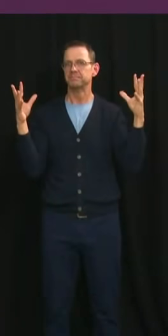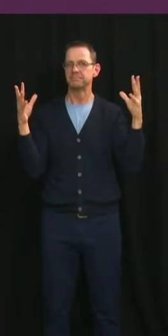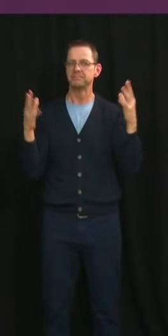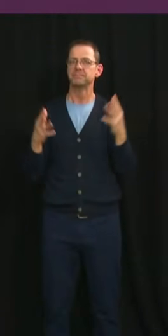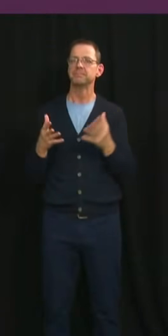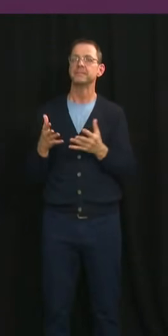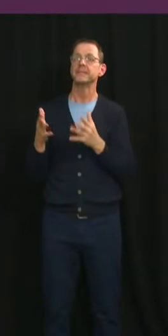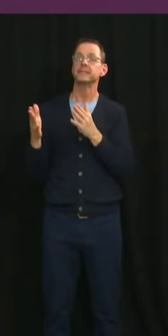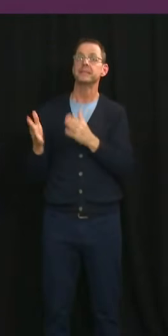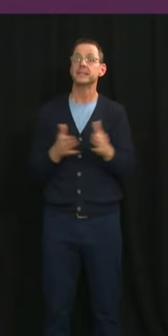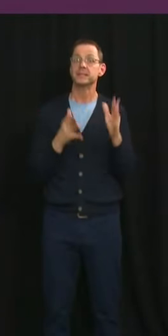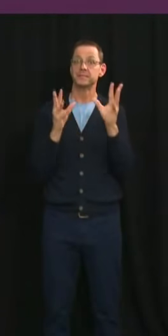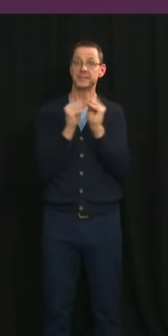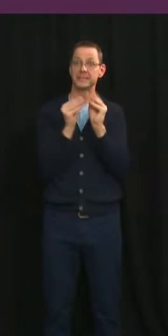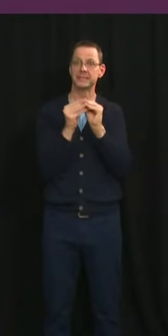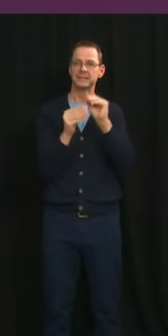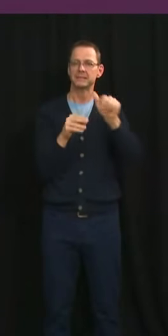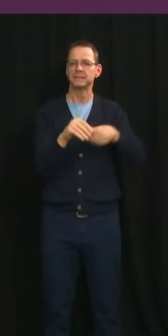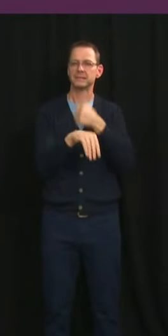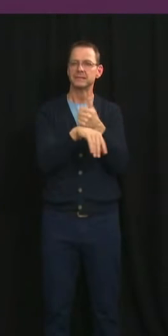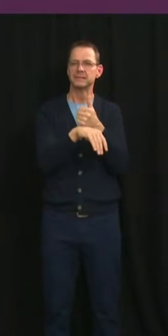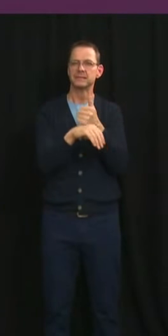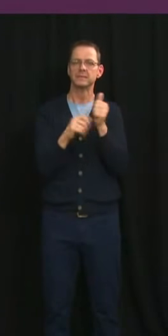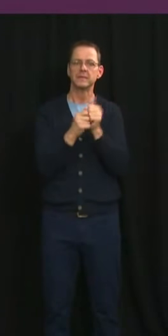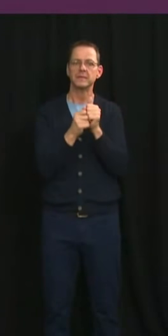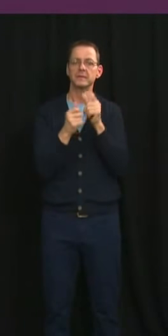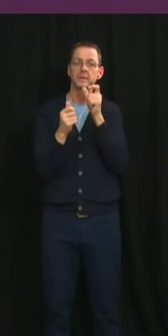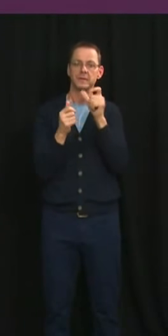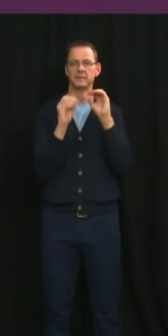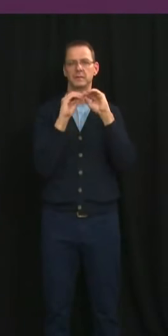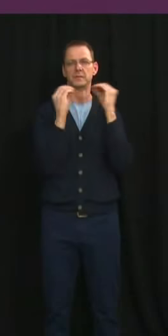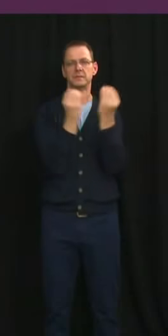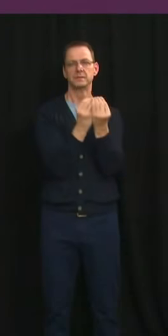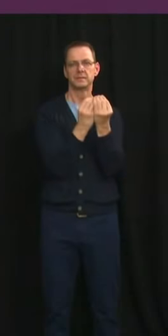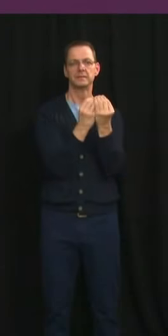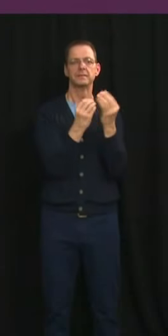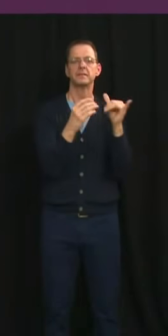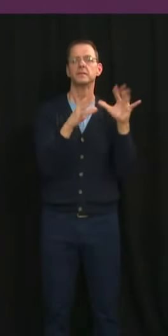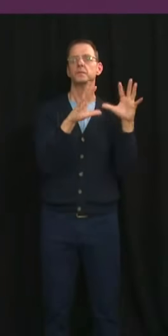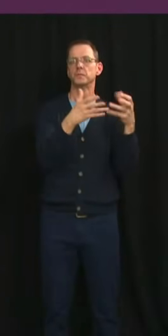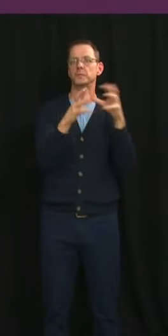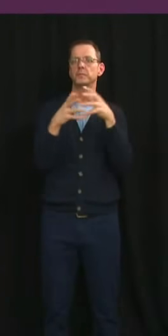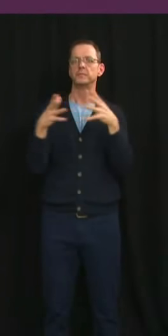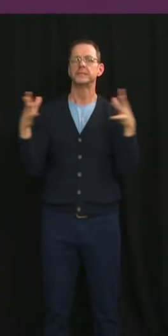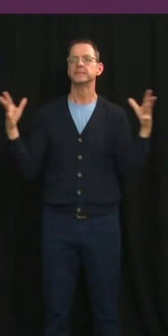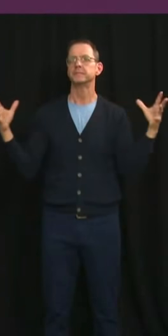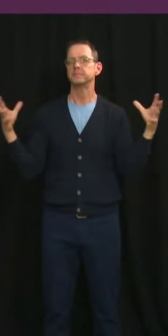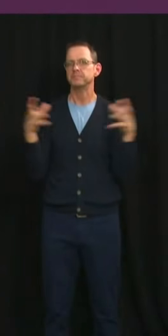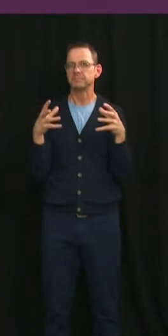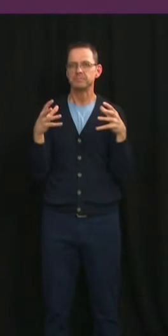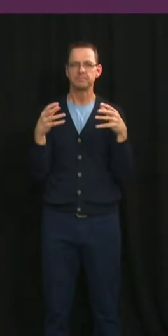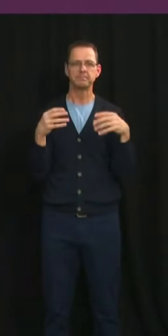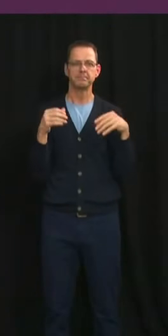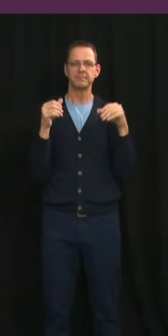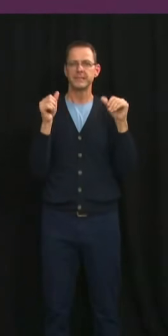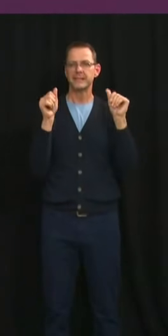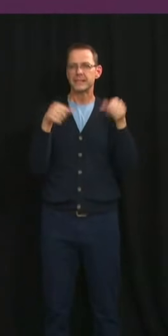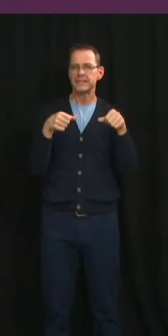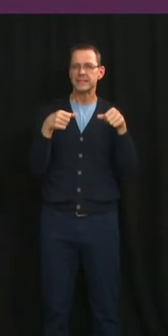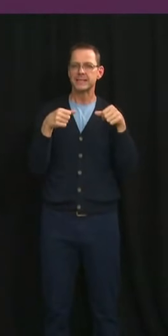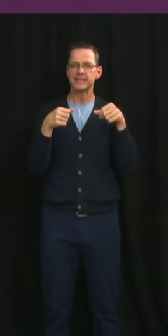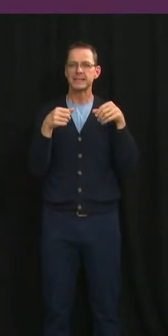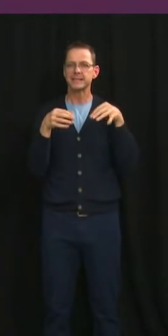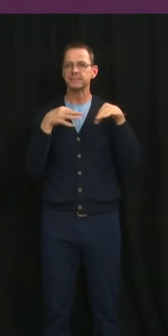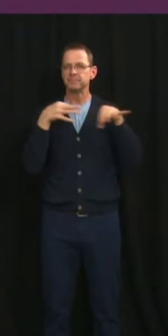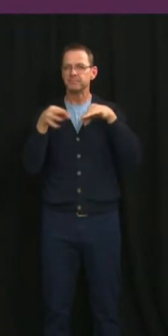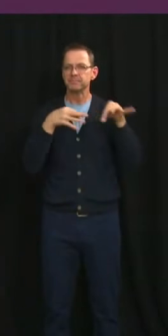different organizations and different levels of government have access to the most recent information around vaccines so that we can answer